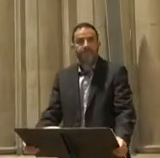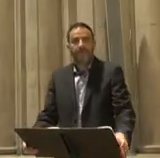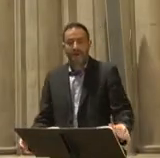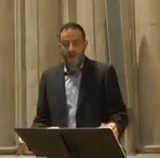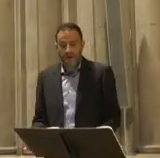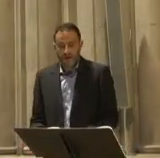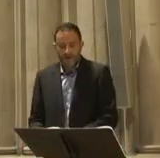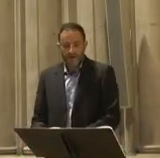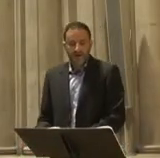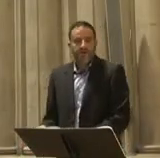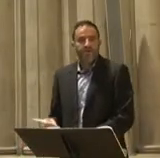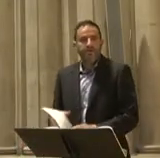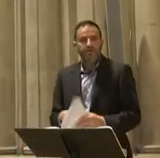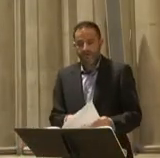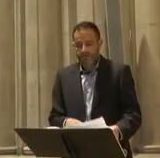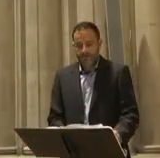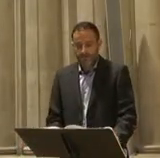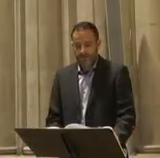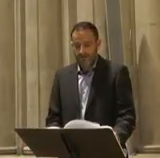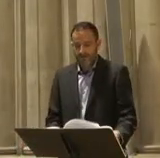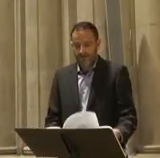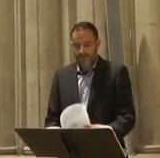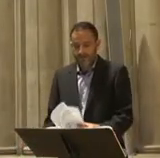soul. God loves you so,